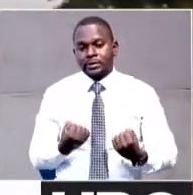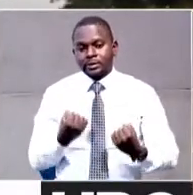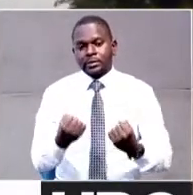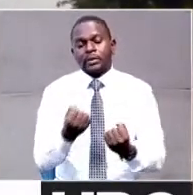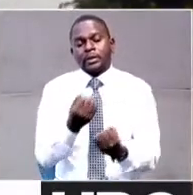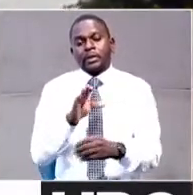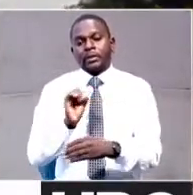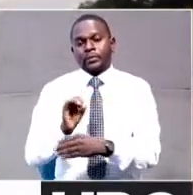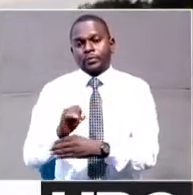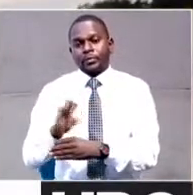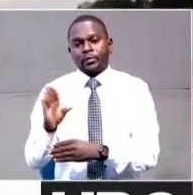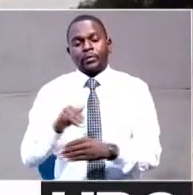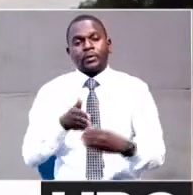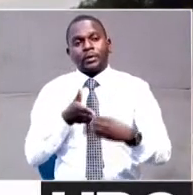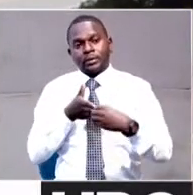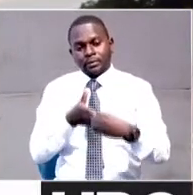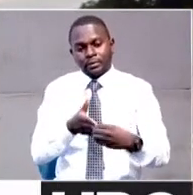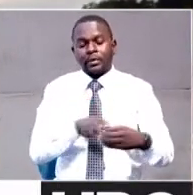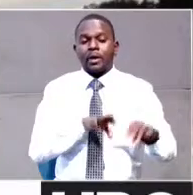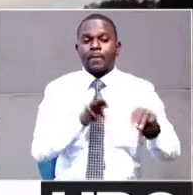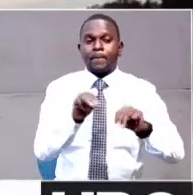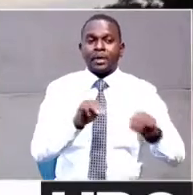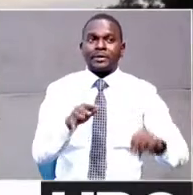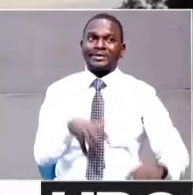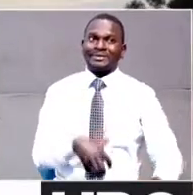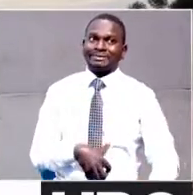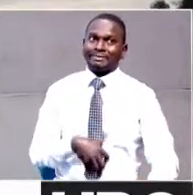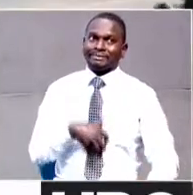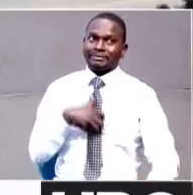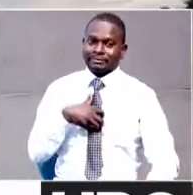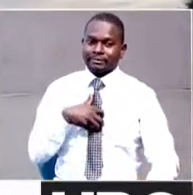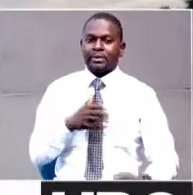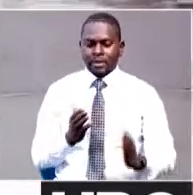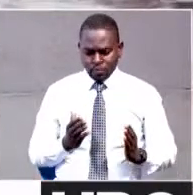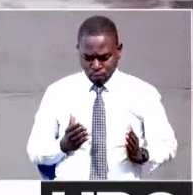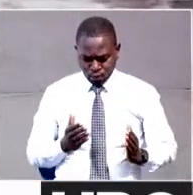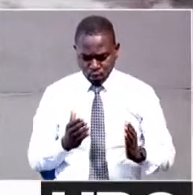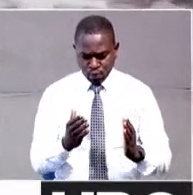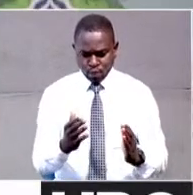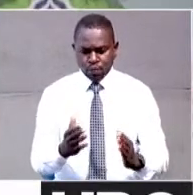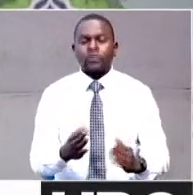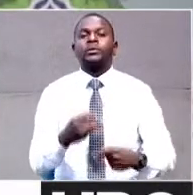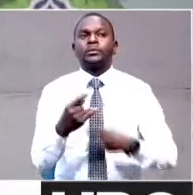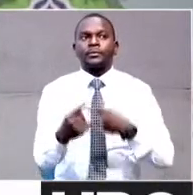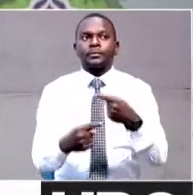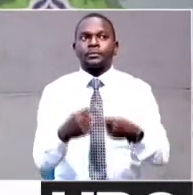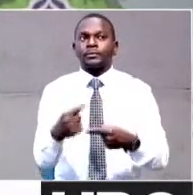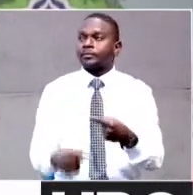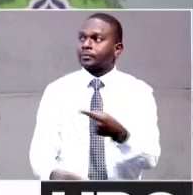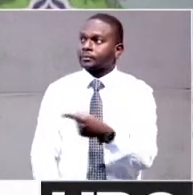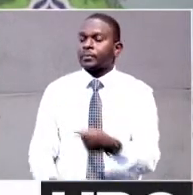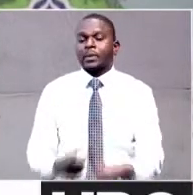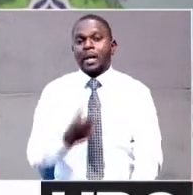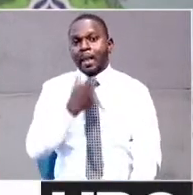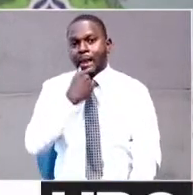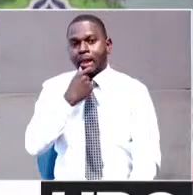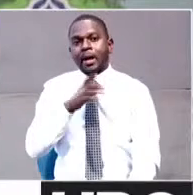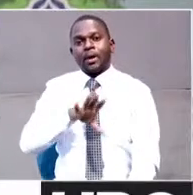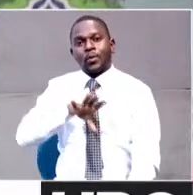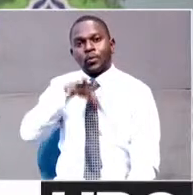has advised leaders to manage their anger as the road maintenance going on. Actually, the Lao